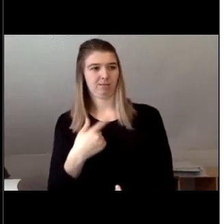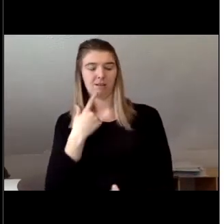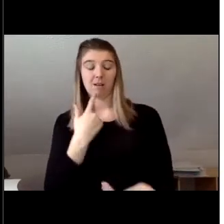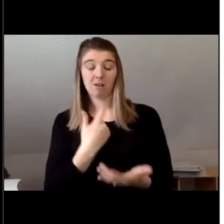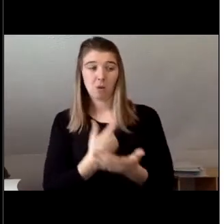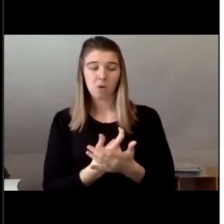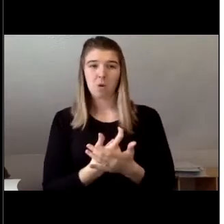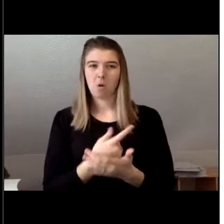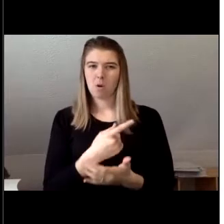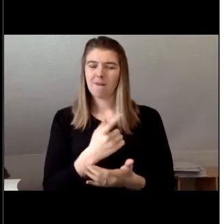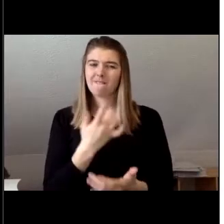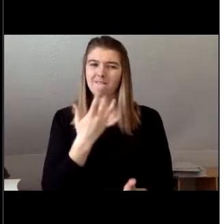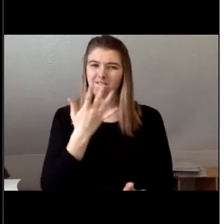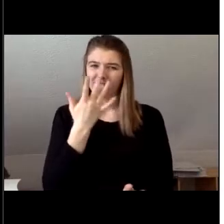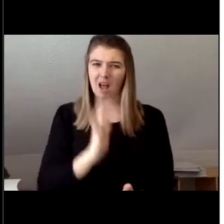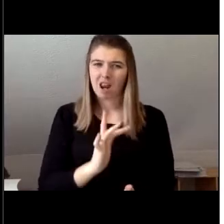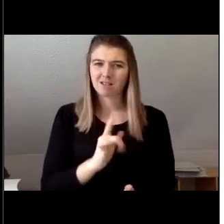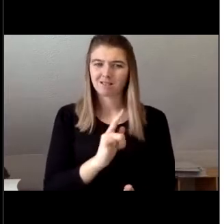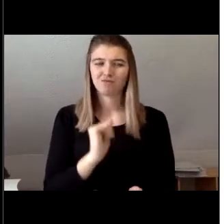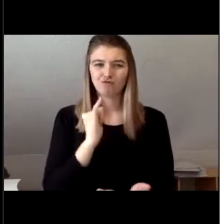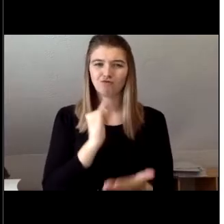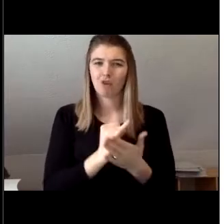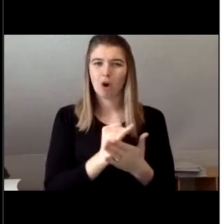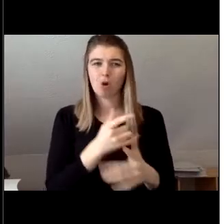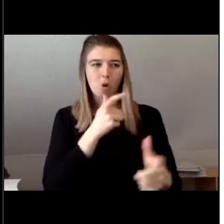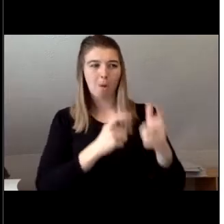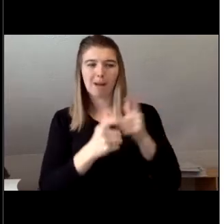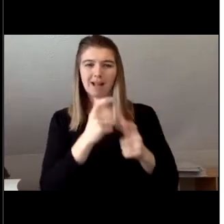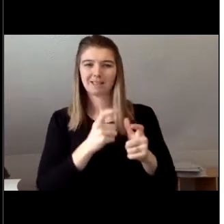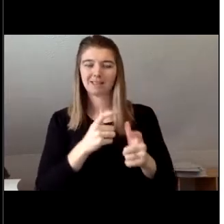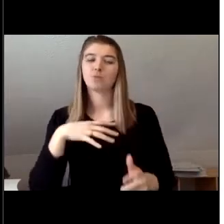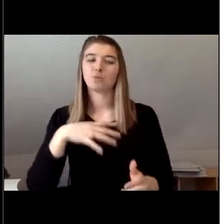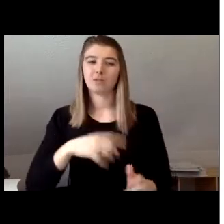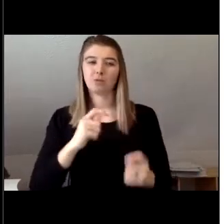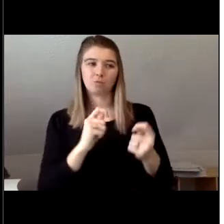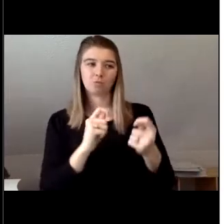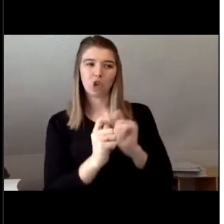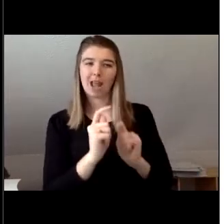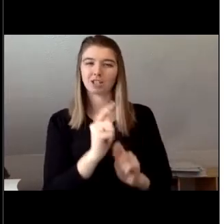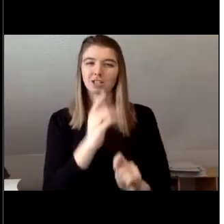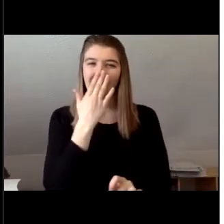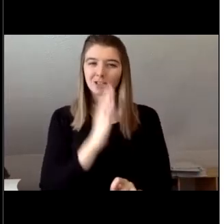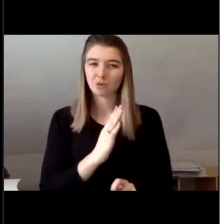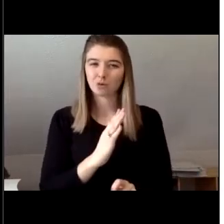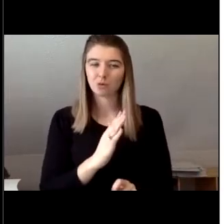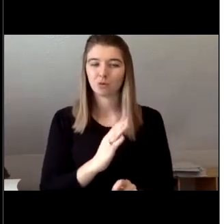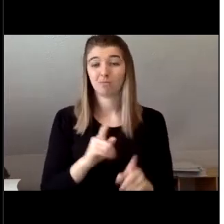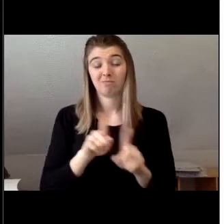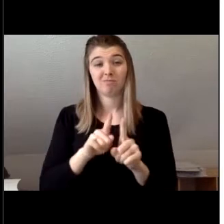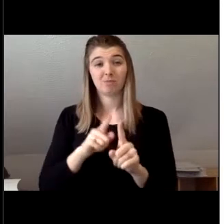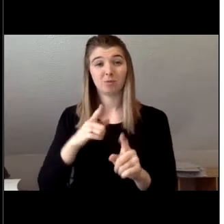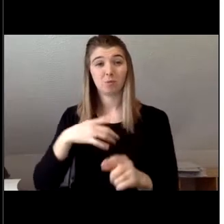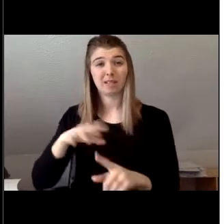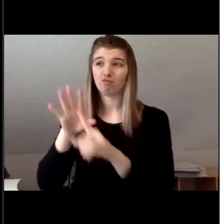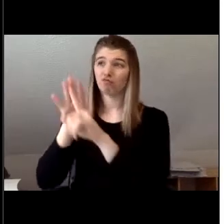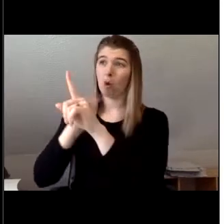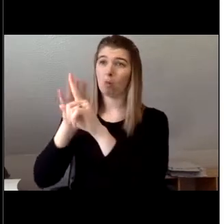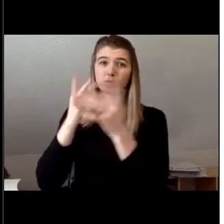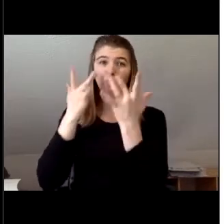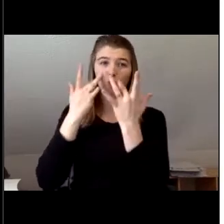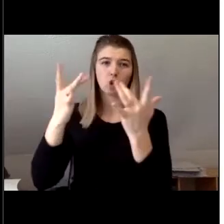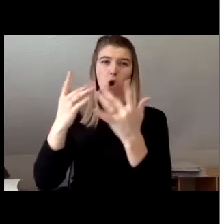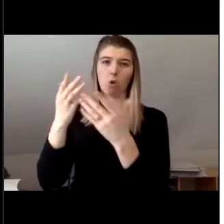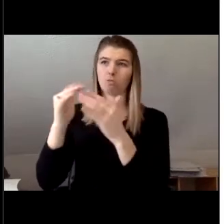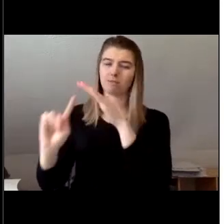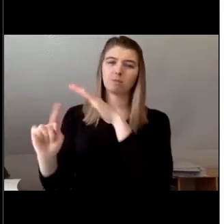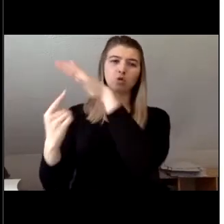to change the attitudes towards our sciences, and we also have to show that there are successful women of all kinds at the top.